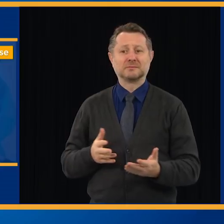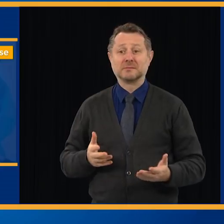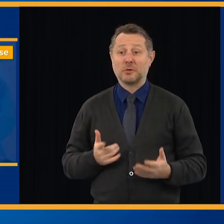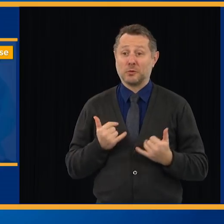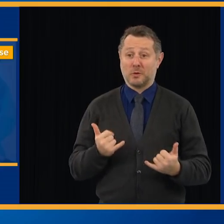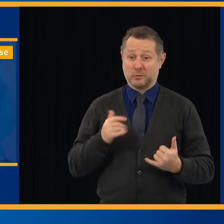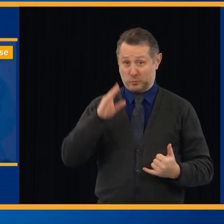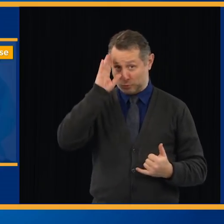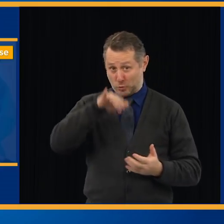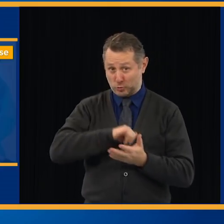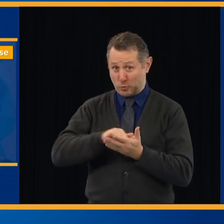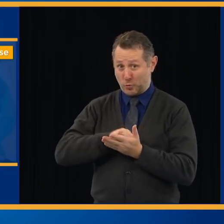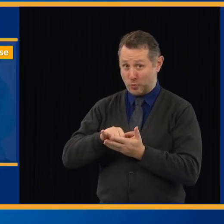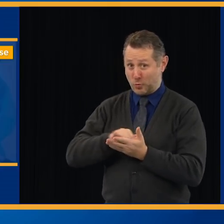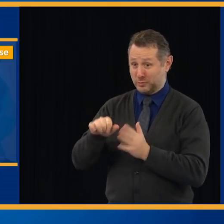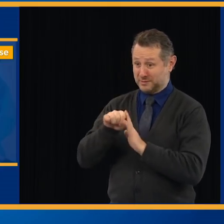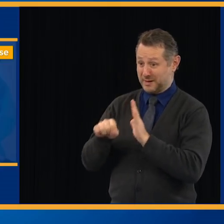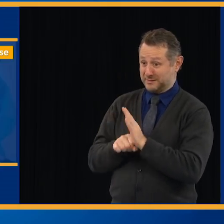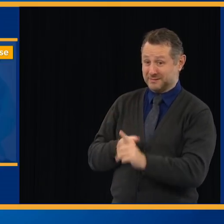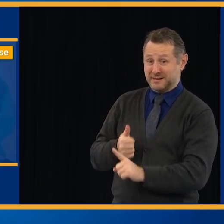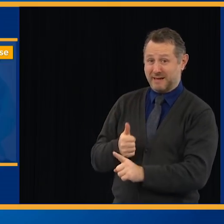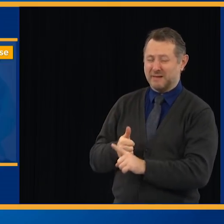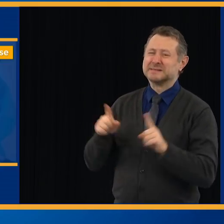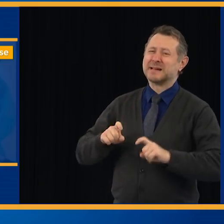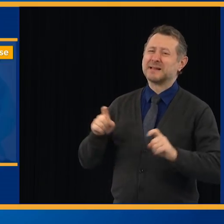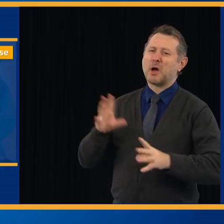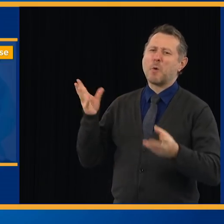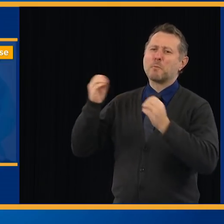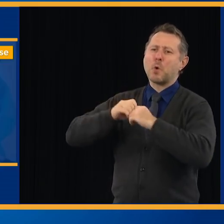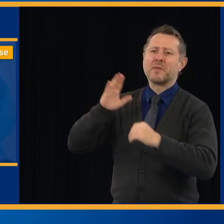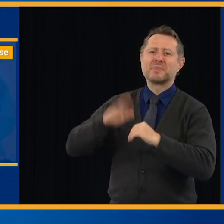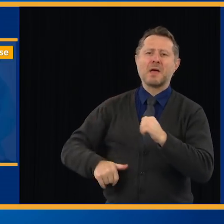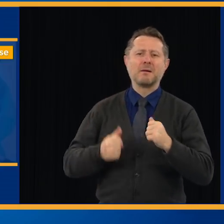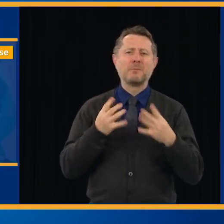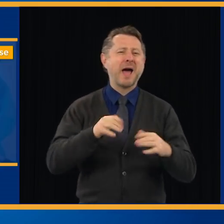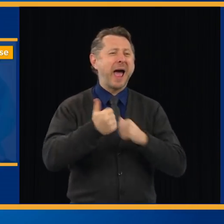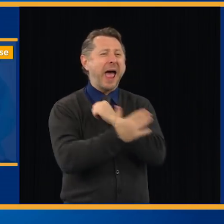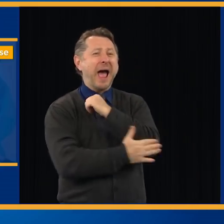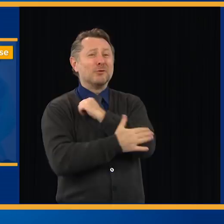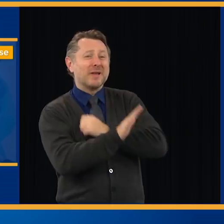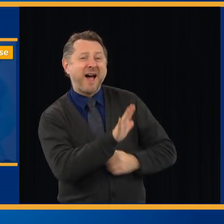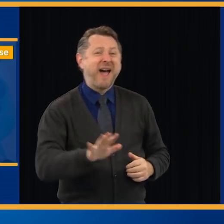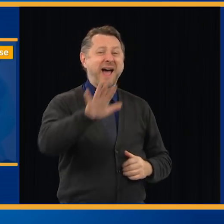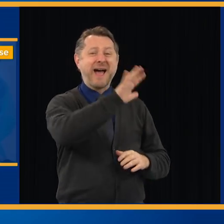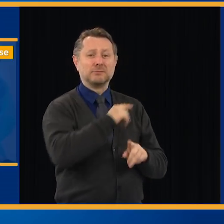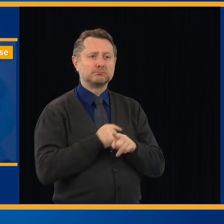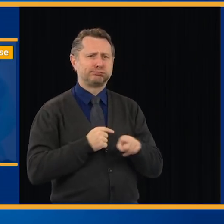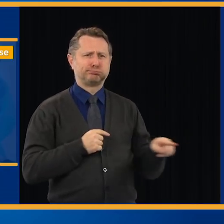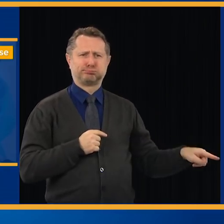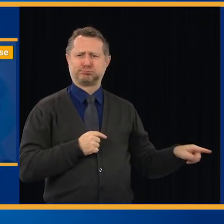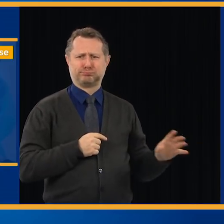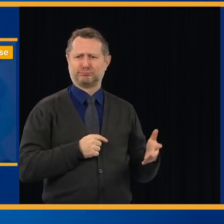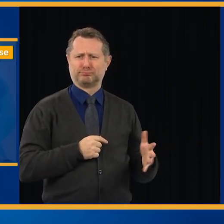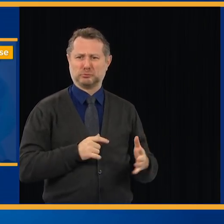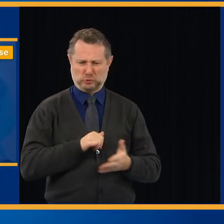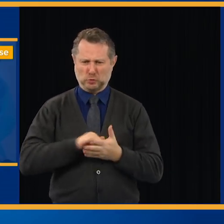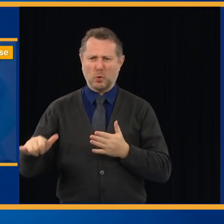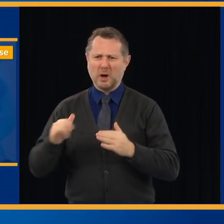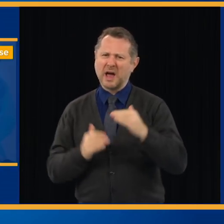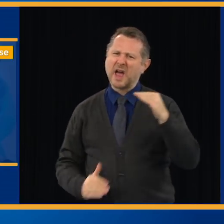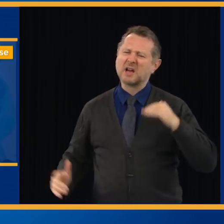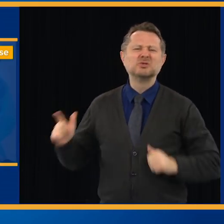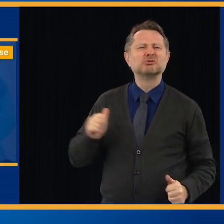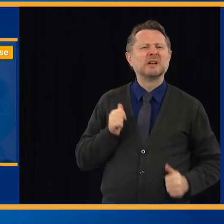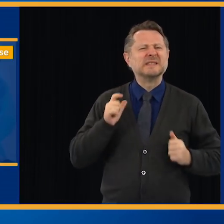State is doing more than most countries are doing. So we have been very aggressive in testing, and we have made